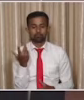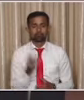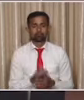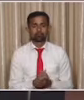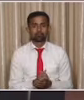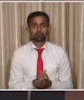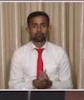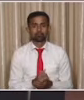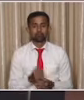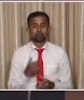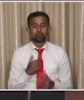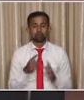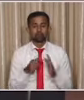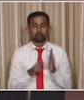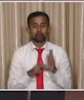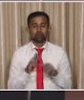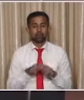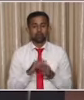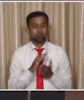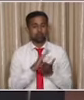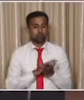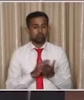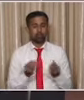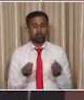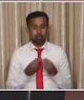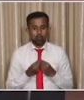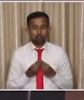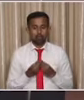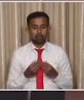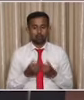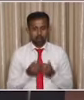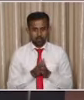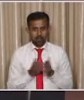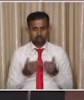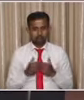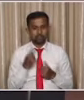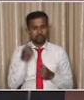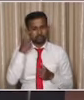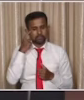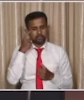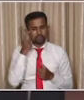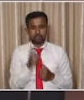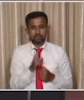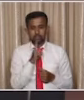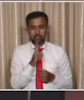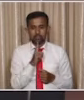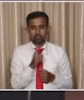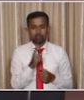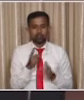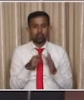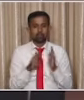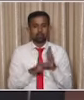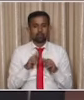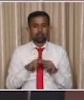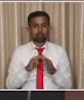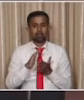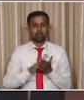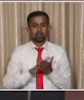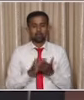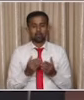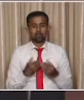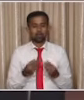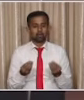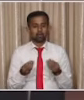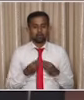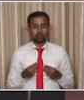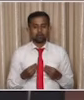from the IMF. And if we speak our mind out, we will not get the aid we want.